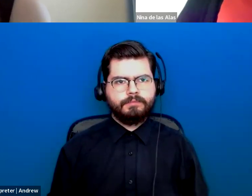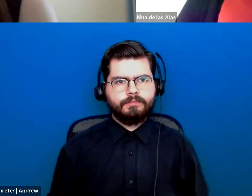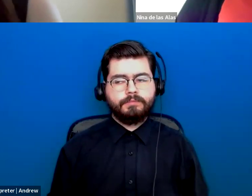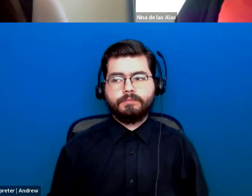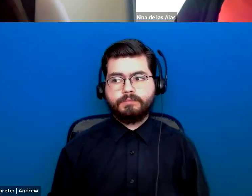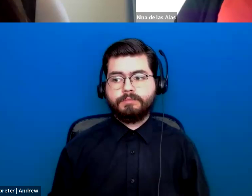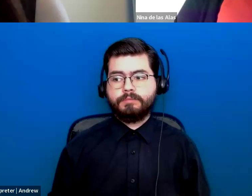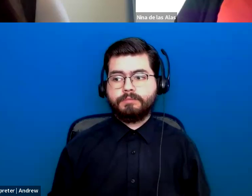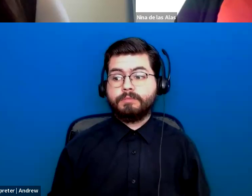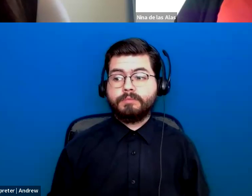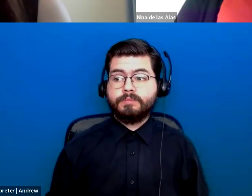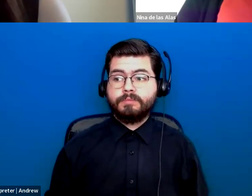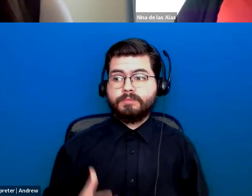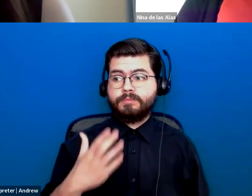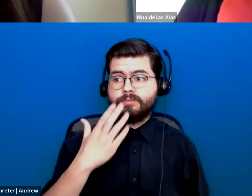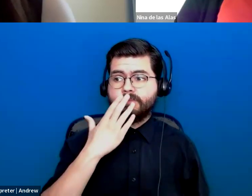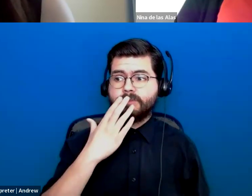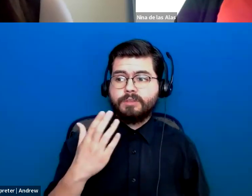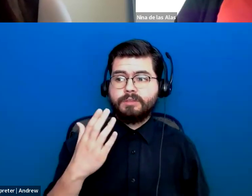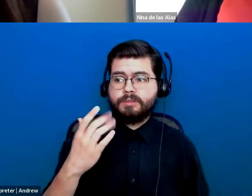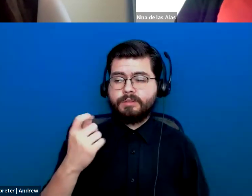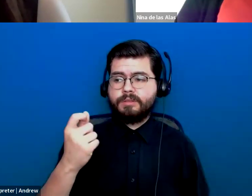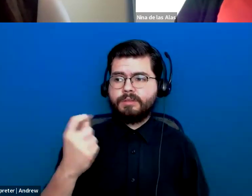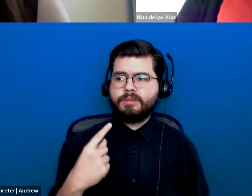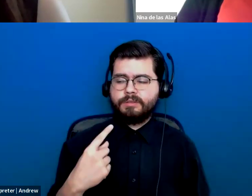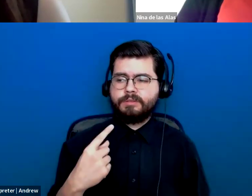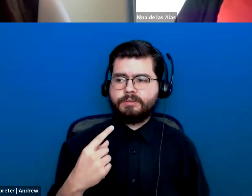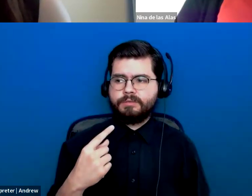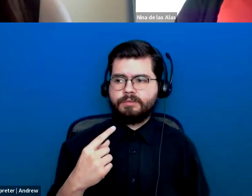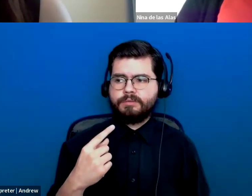Thank you so much for your questions. Uh,